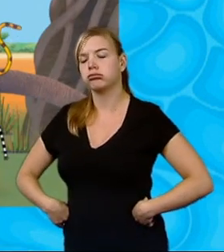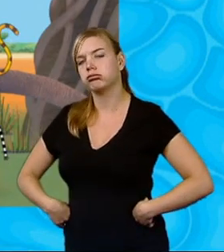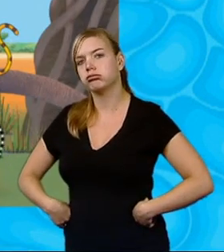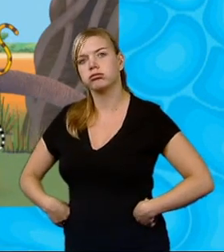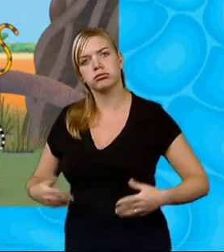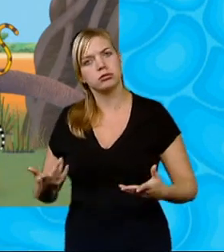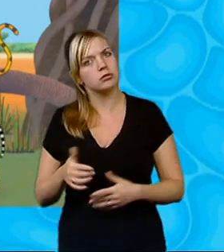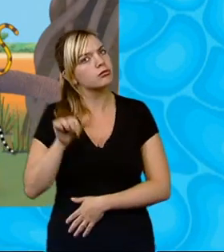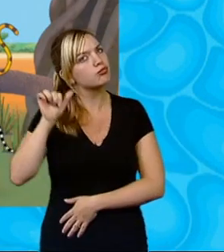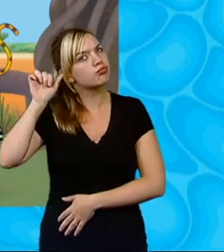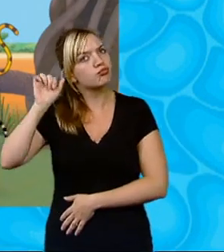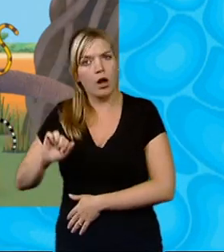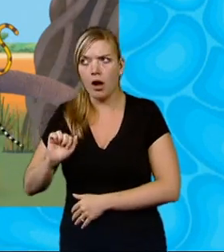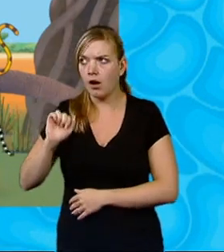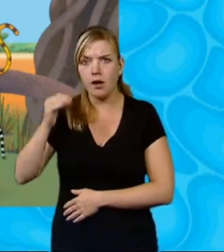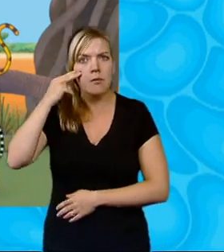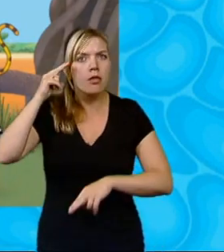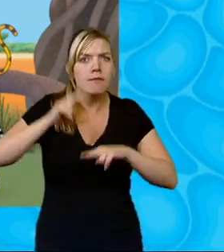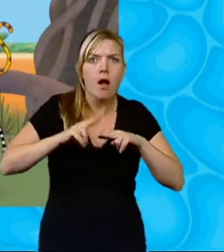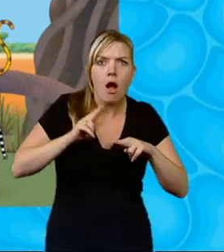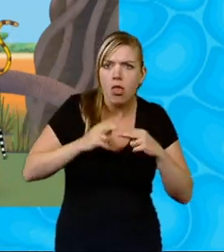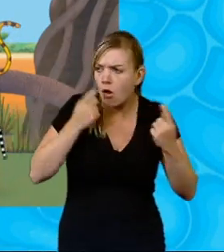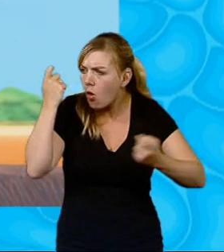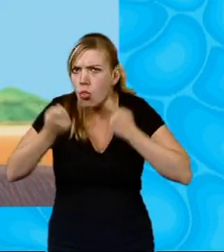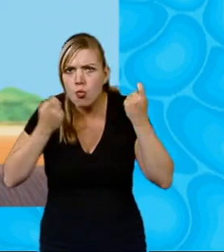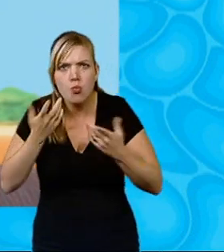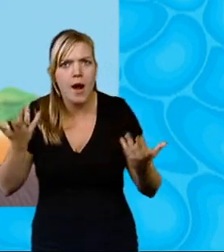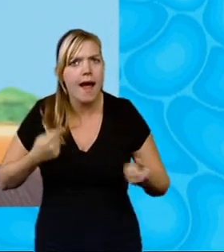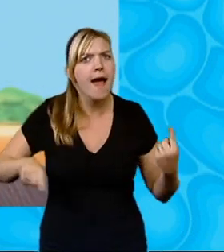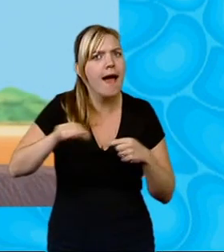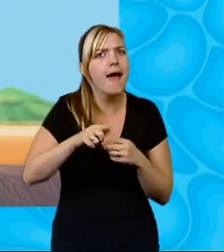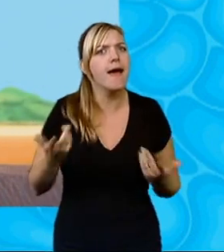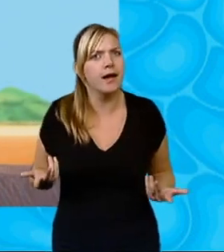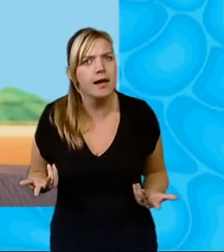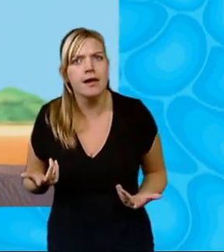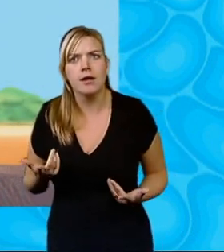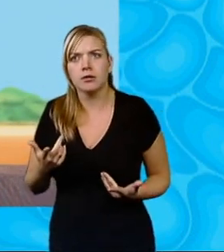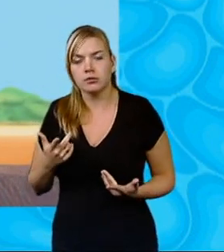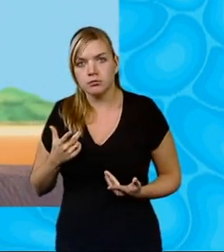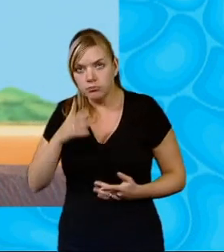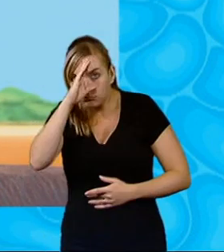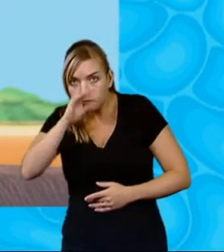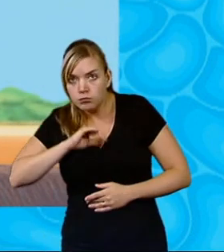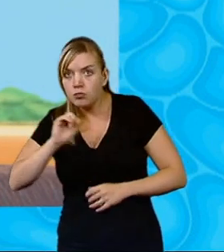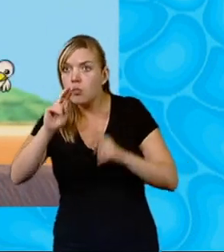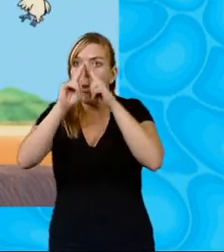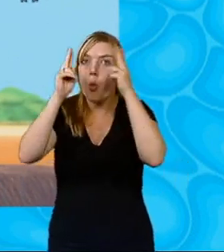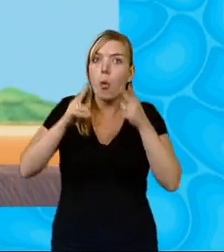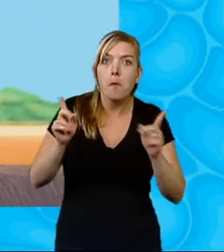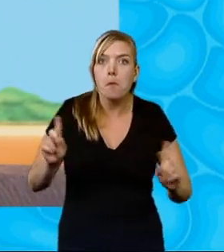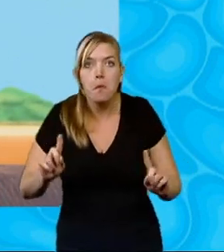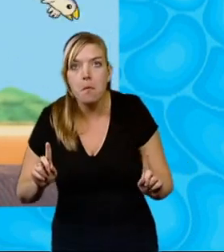right. Their mum and dad are probably looking for them right now. Can you tell us what your home looks like?